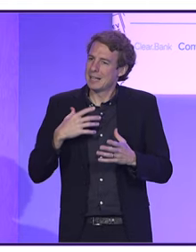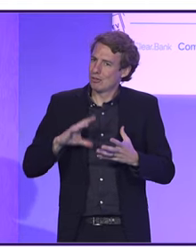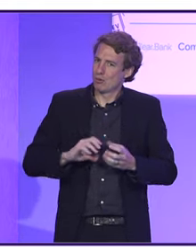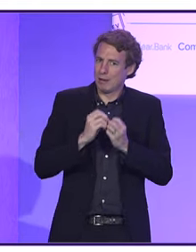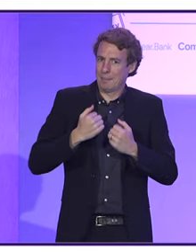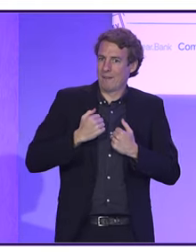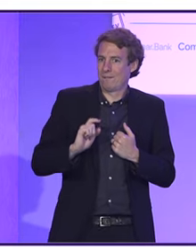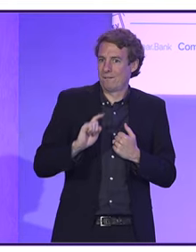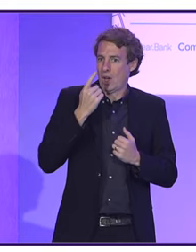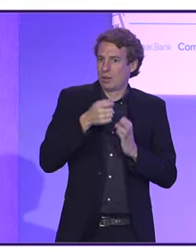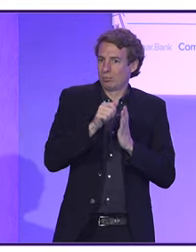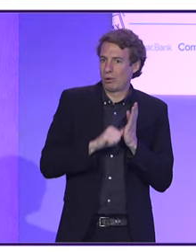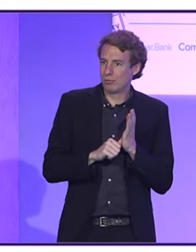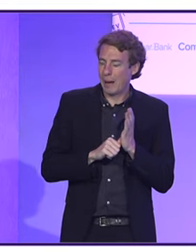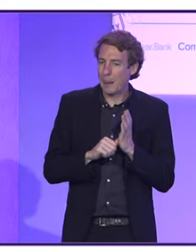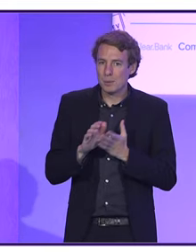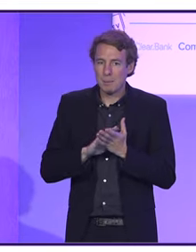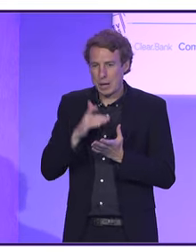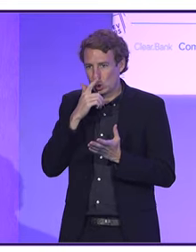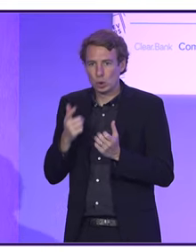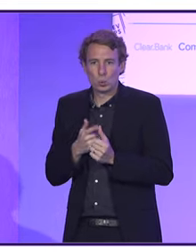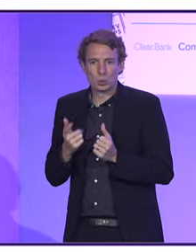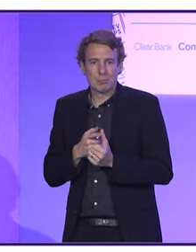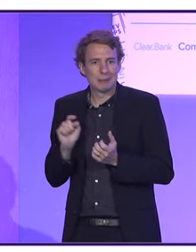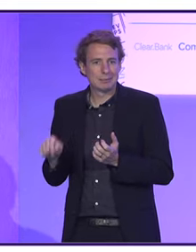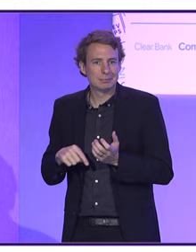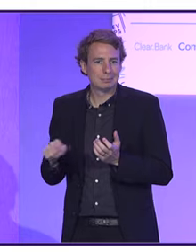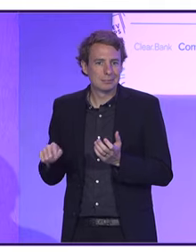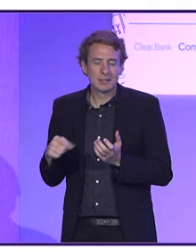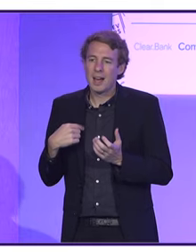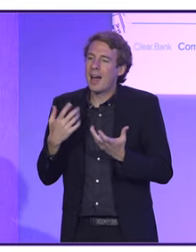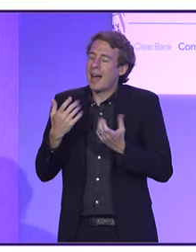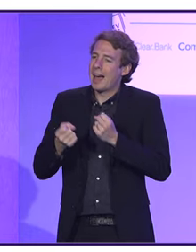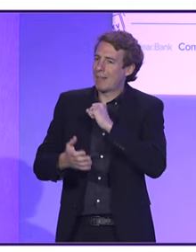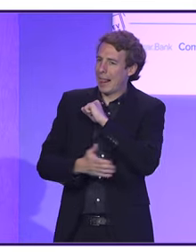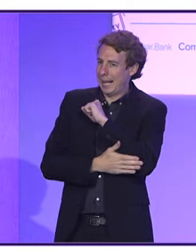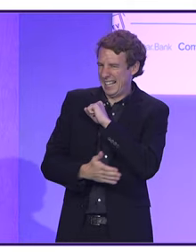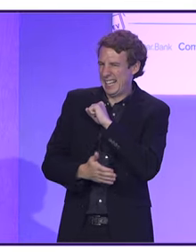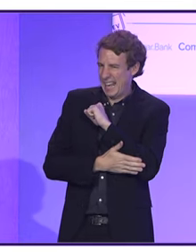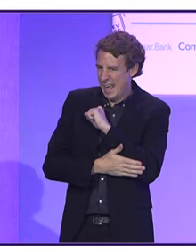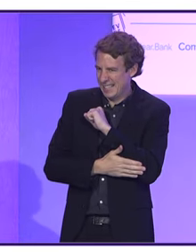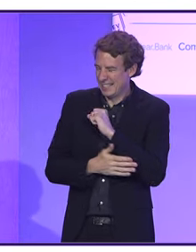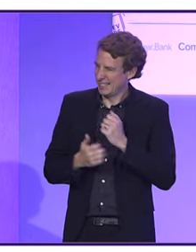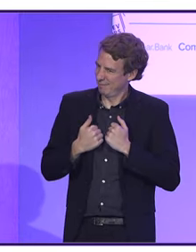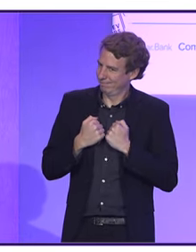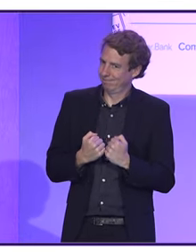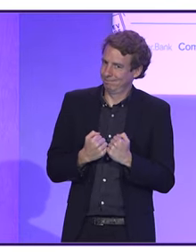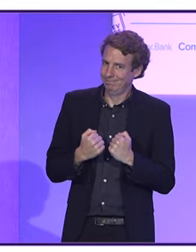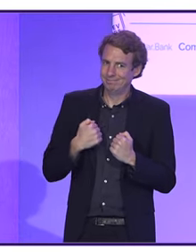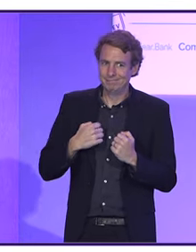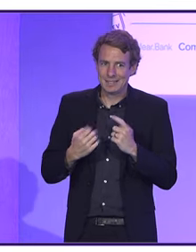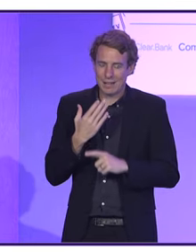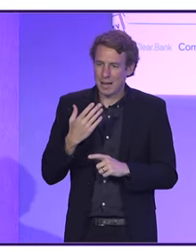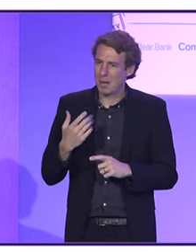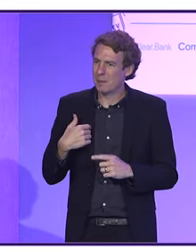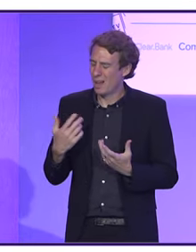and I got it to do it for me. And this drove an idea of laziness-driven development. I've got a powerful computer. Can't I get this to